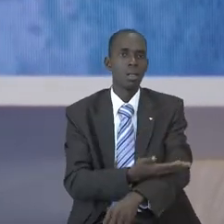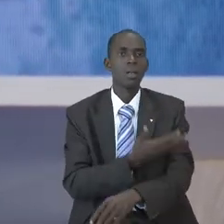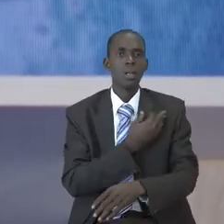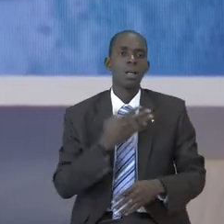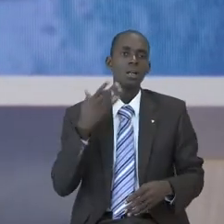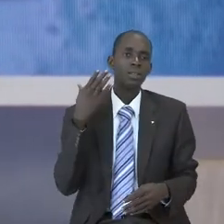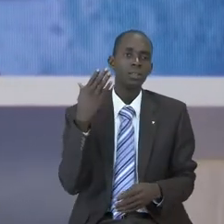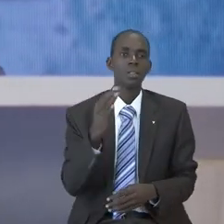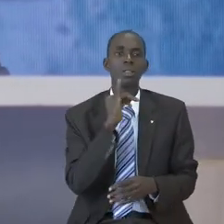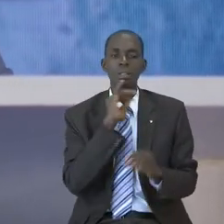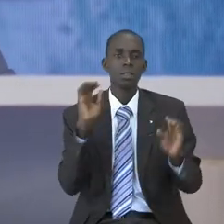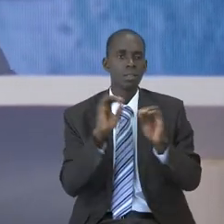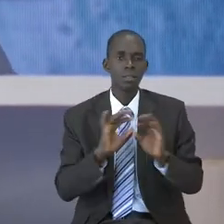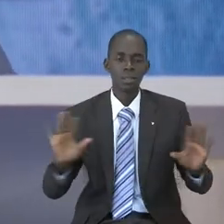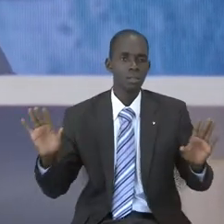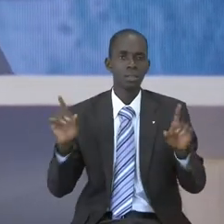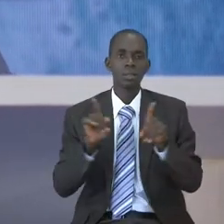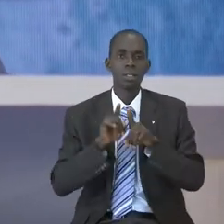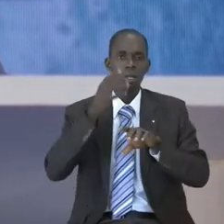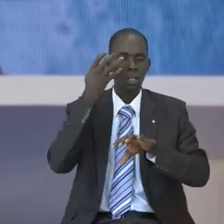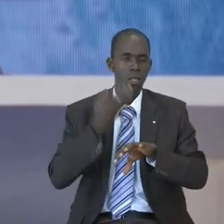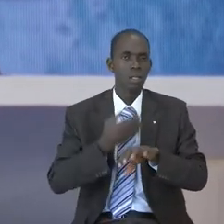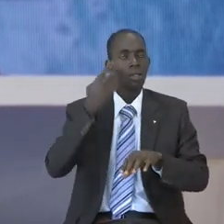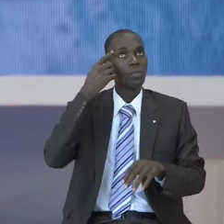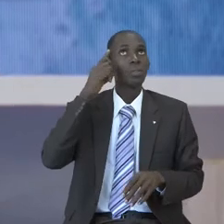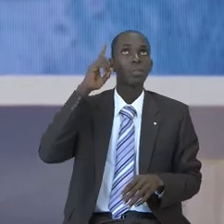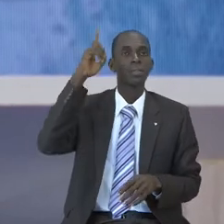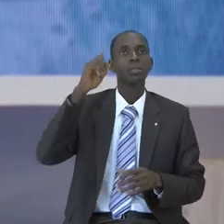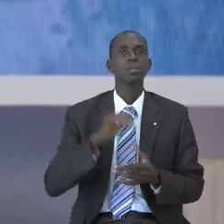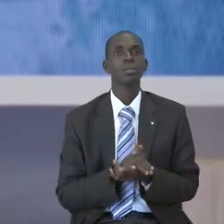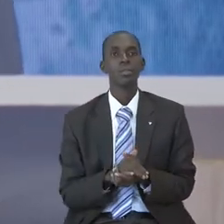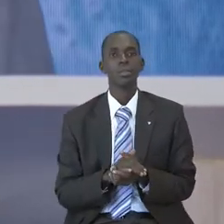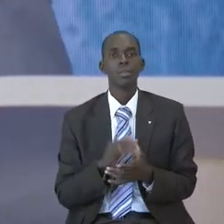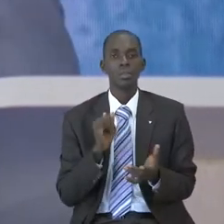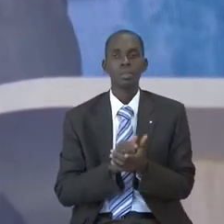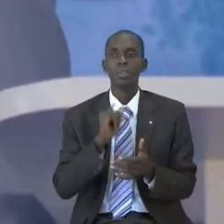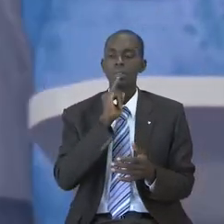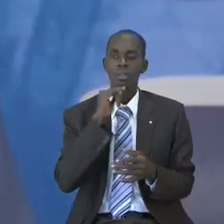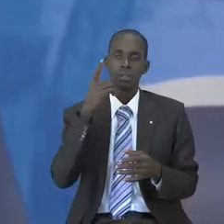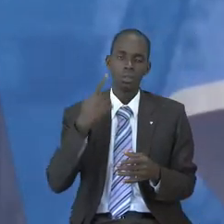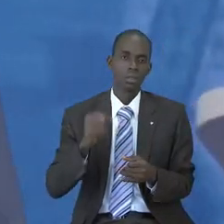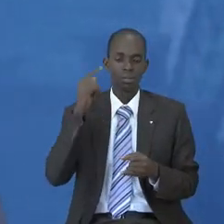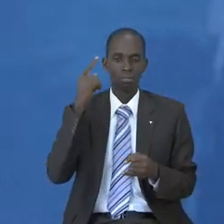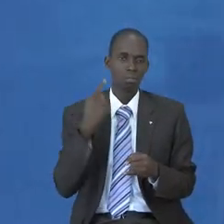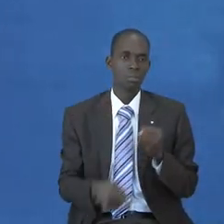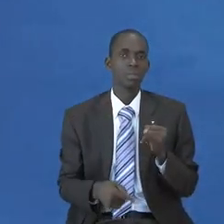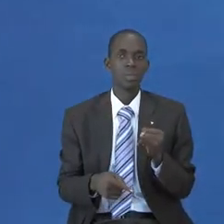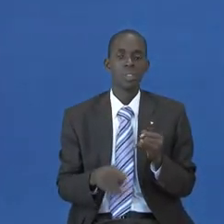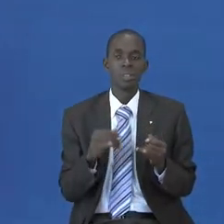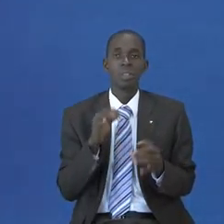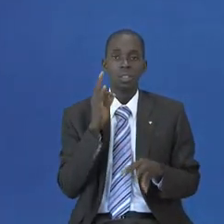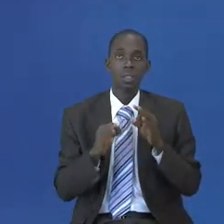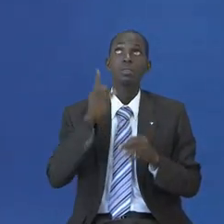is nothing too hard for thee. That's the conclusion. If God could